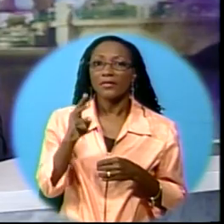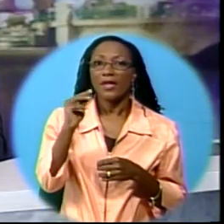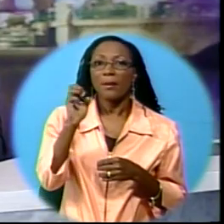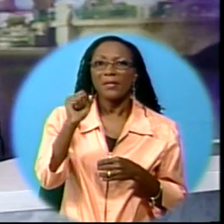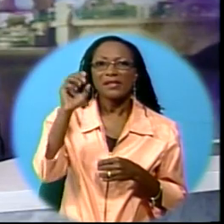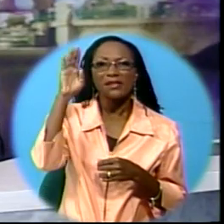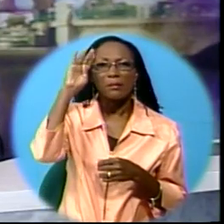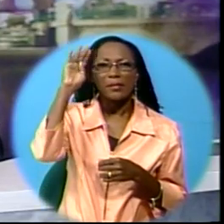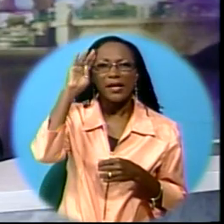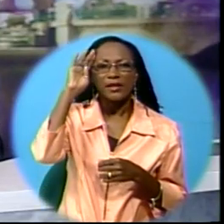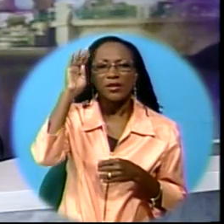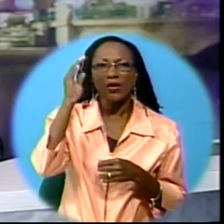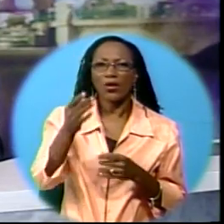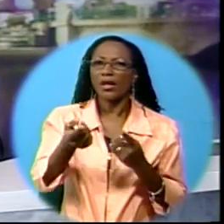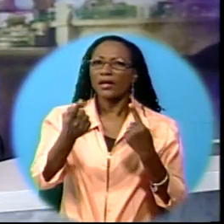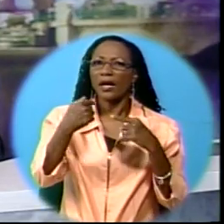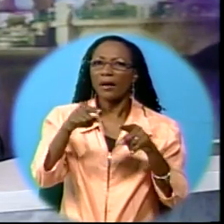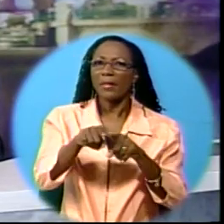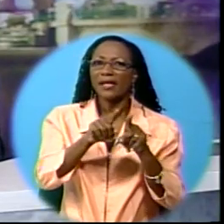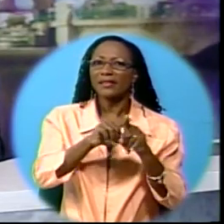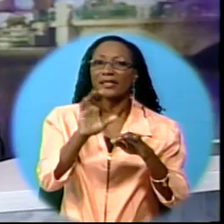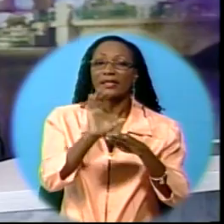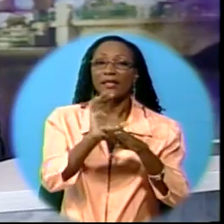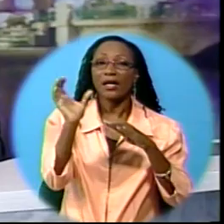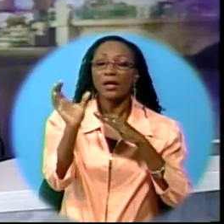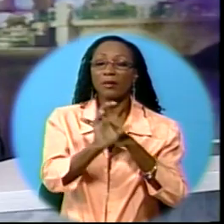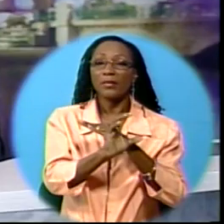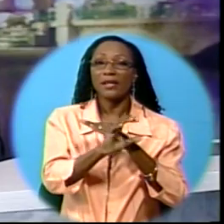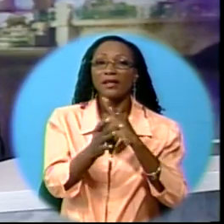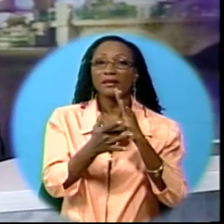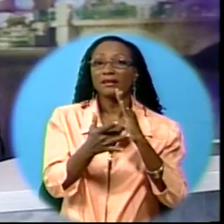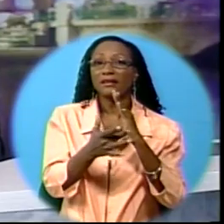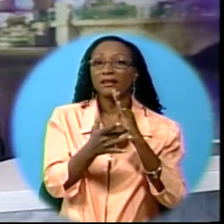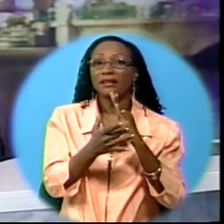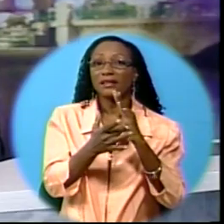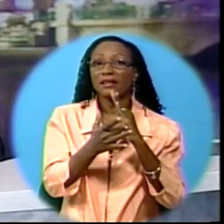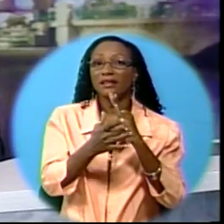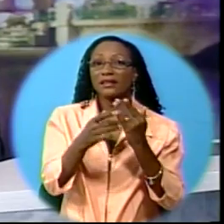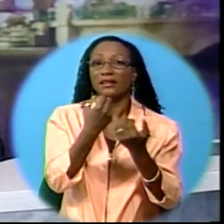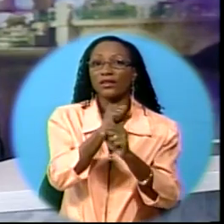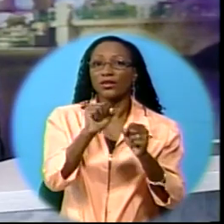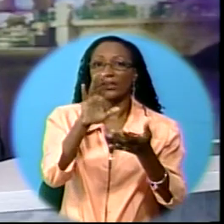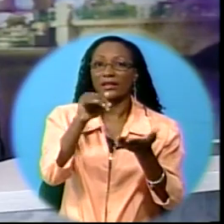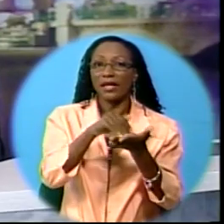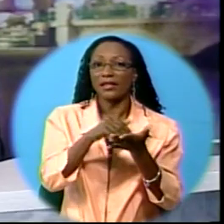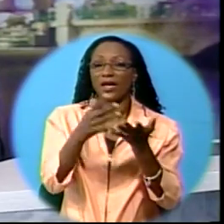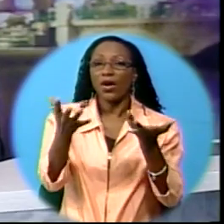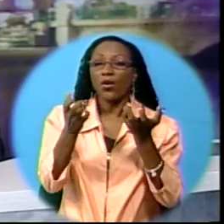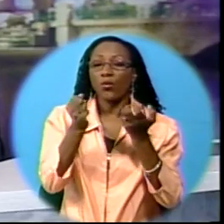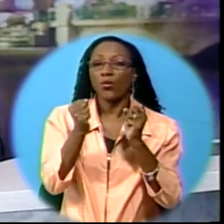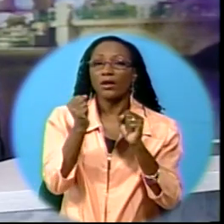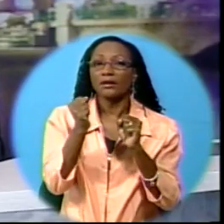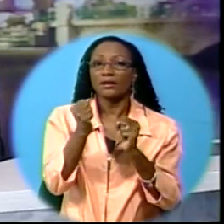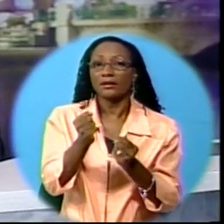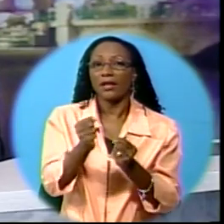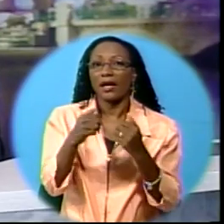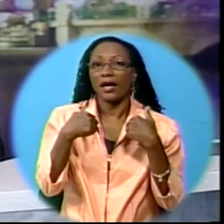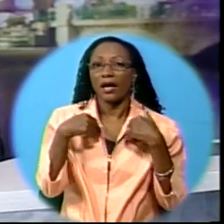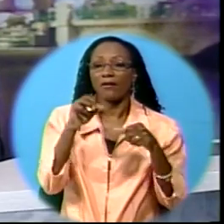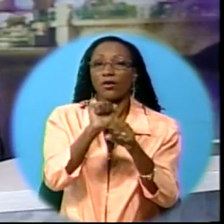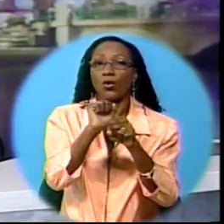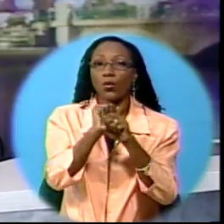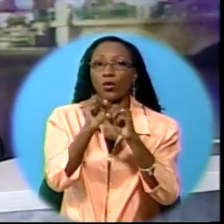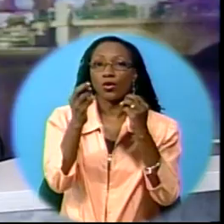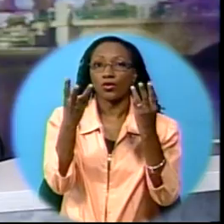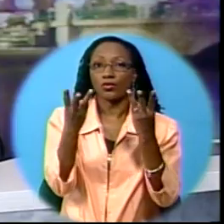Mr. Bino's comments come as the Caribbean Cybersecurity Center prepares to host a workshop focusing on cybercrime. It's there